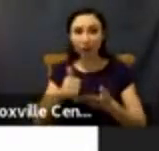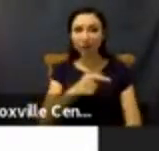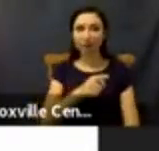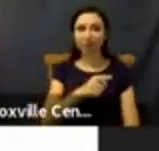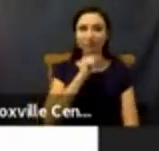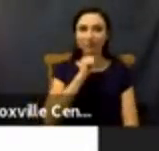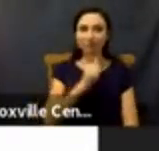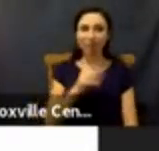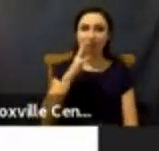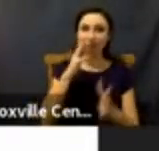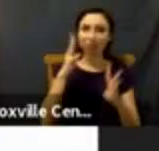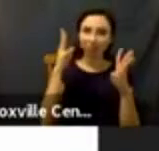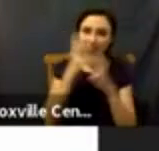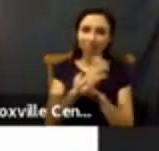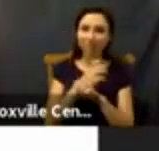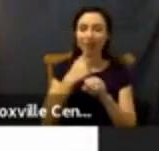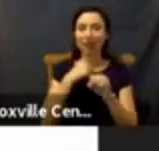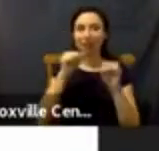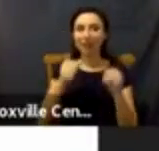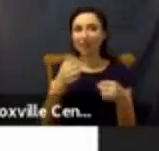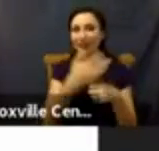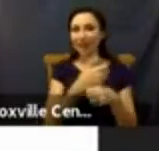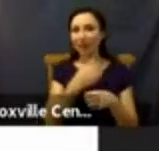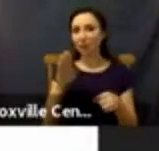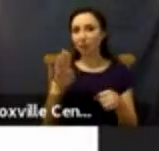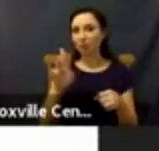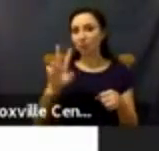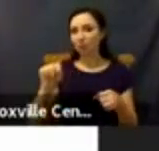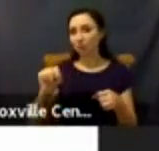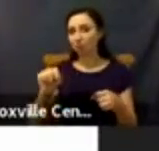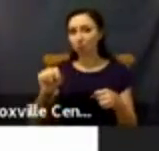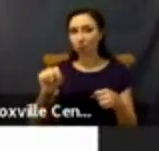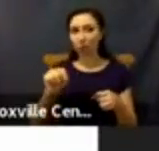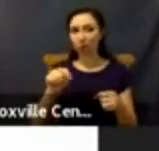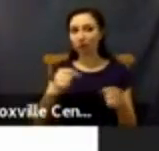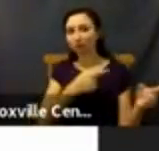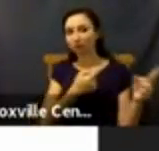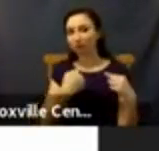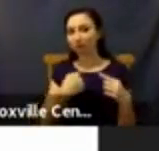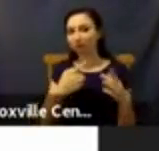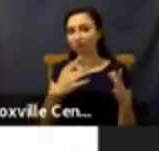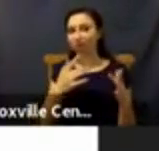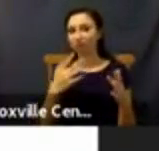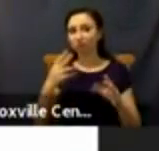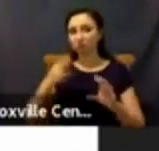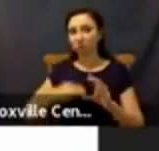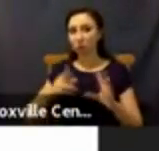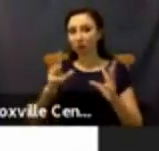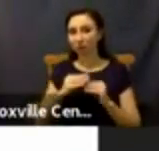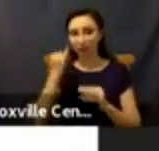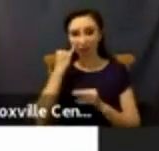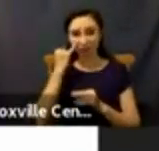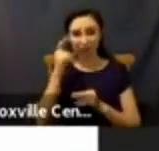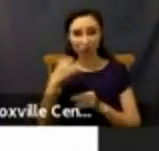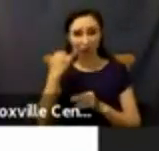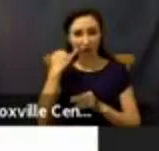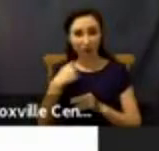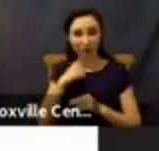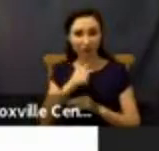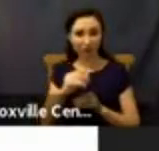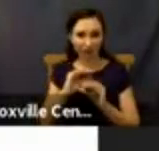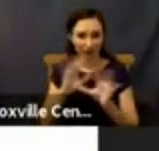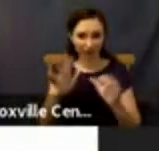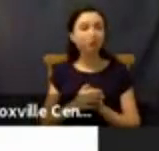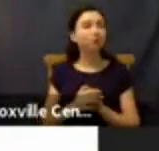try to get Bert online if I need to, if I'm not making that clear. Well, yeah, I got to say, as